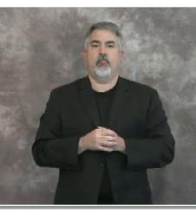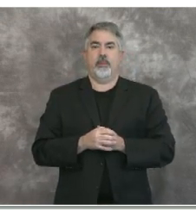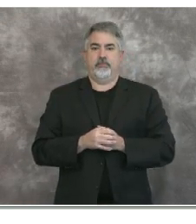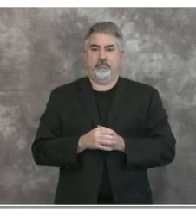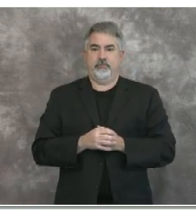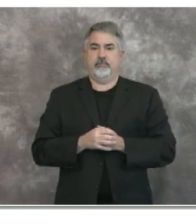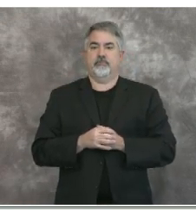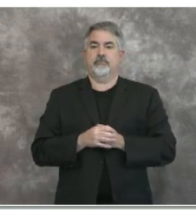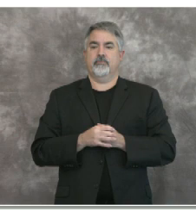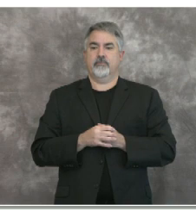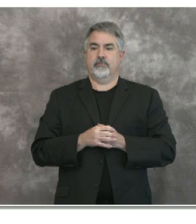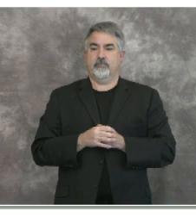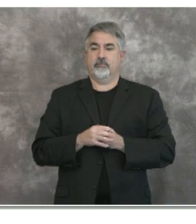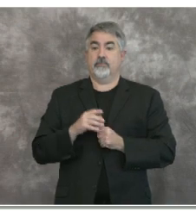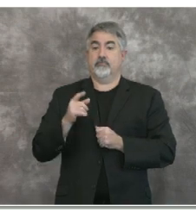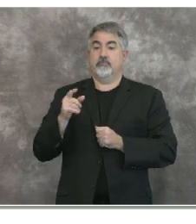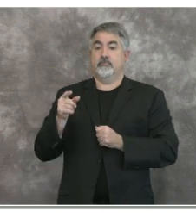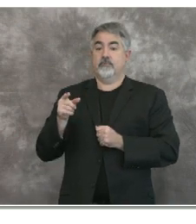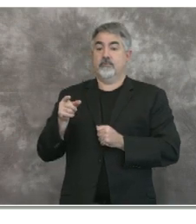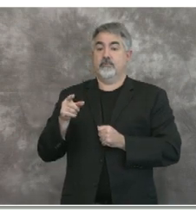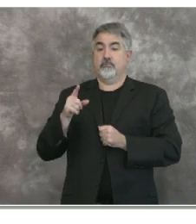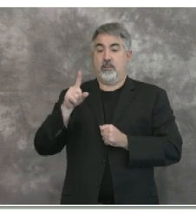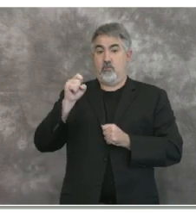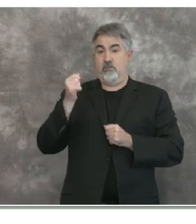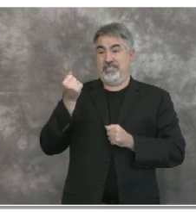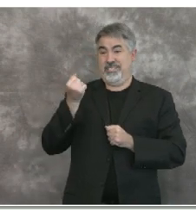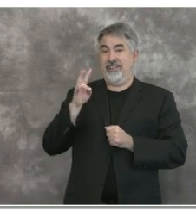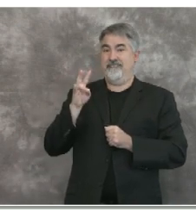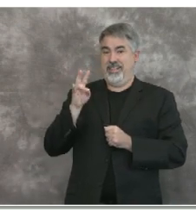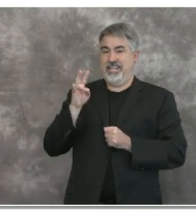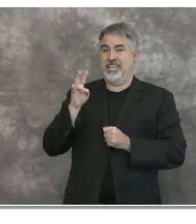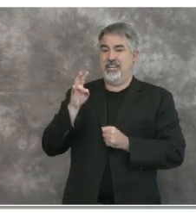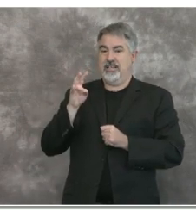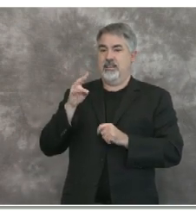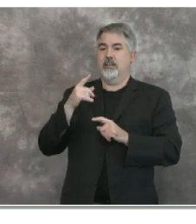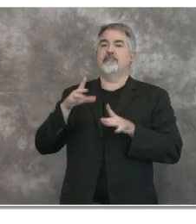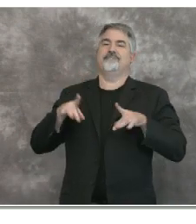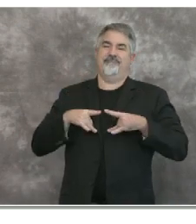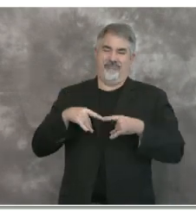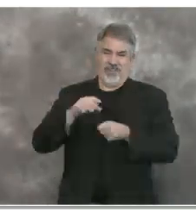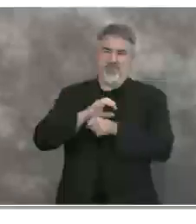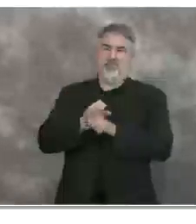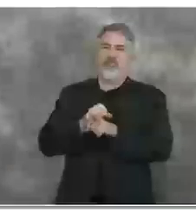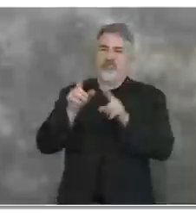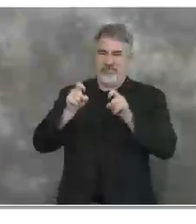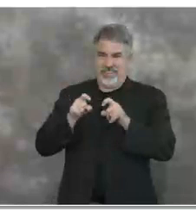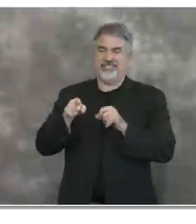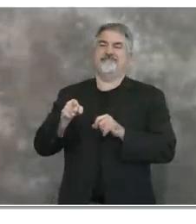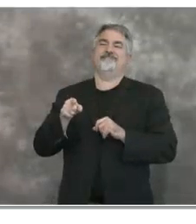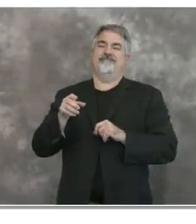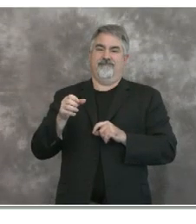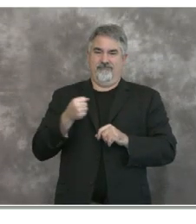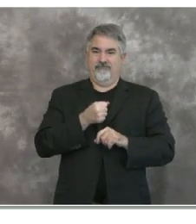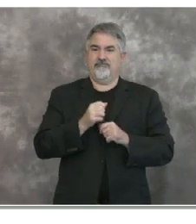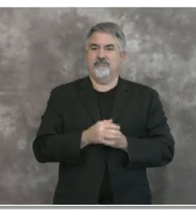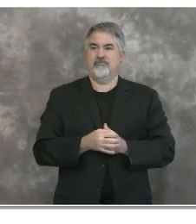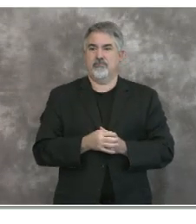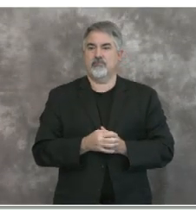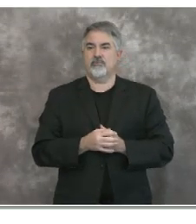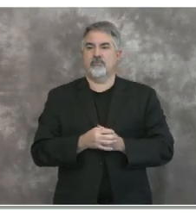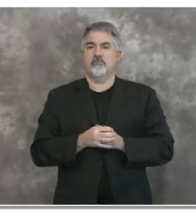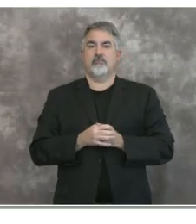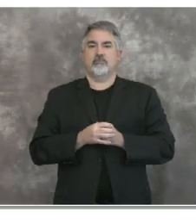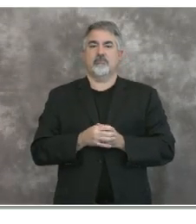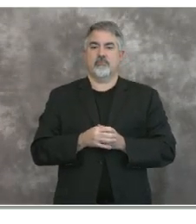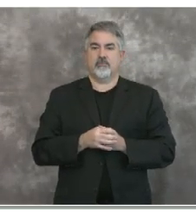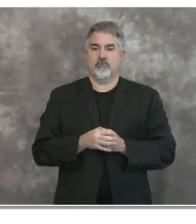117 positive tests for today's report. That is out of the 3,541 total tests performed.